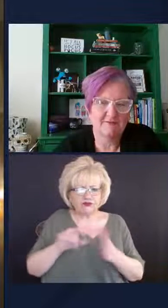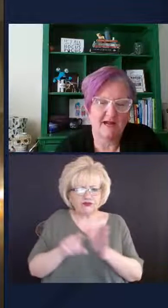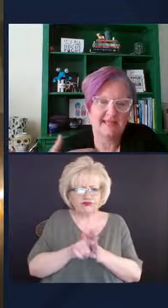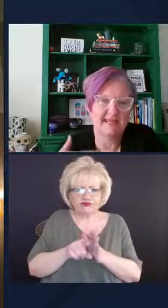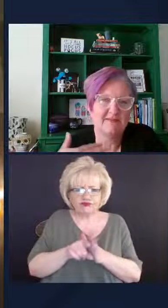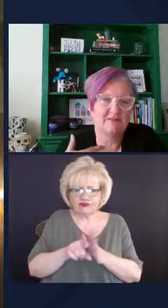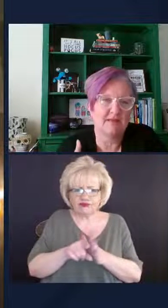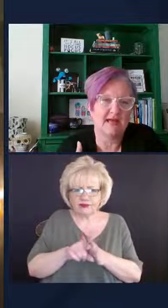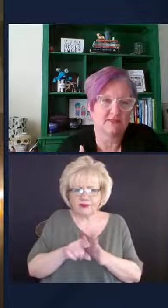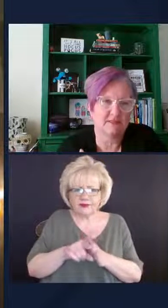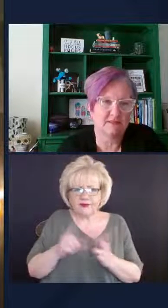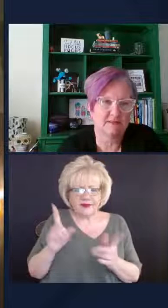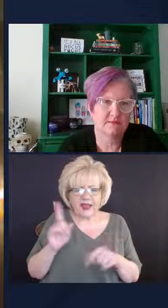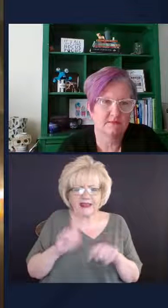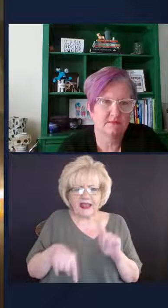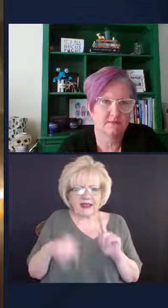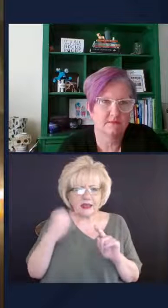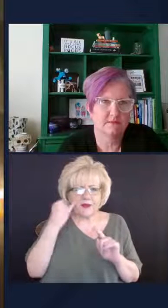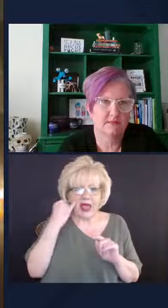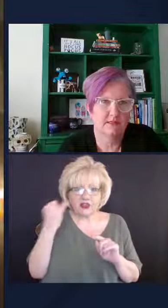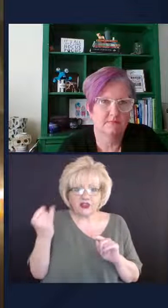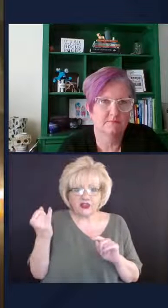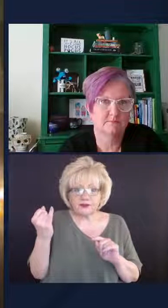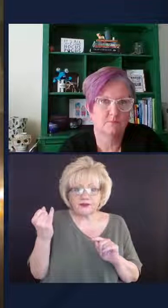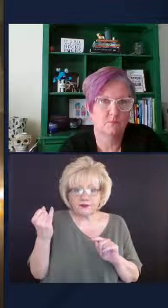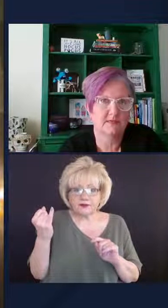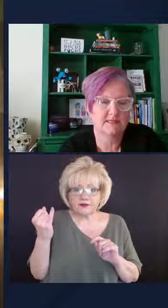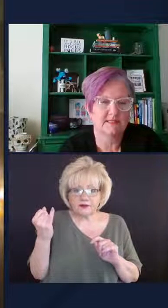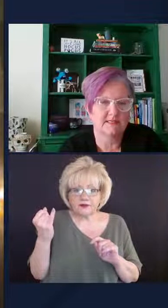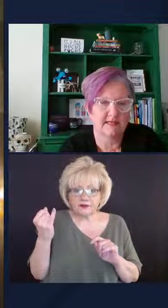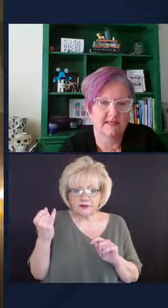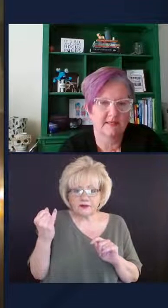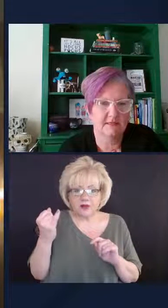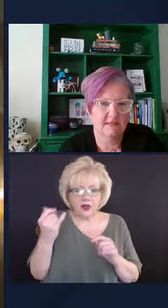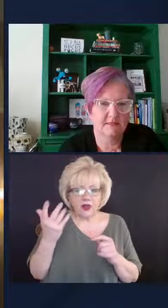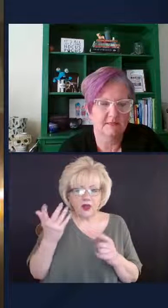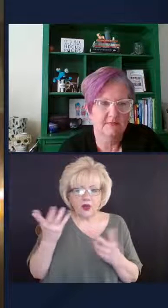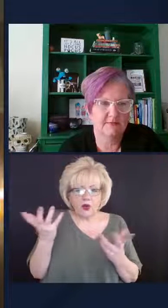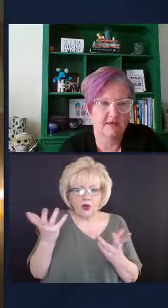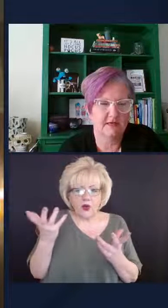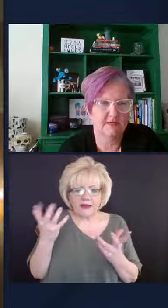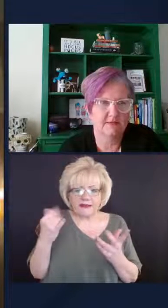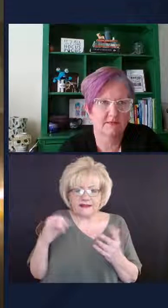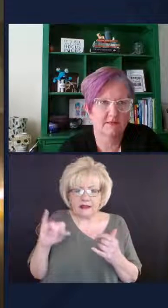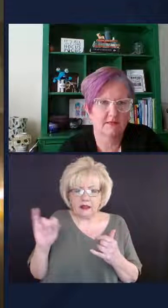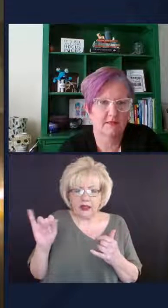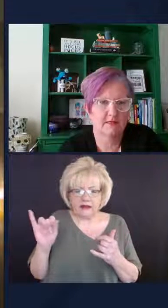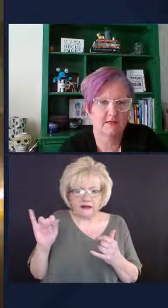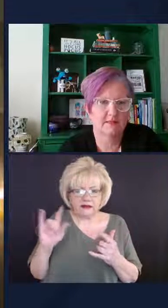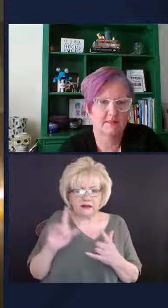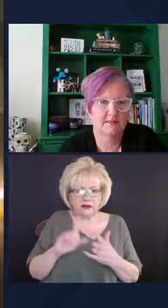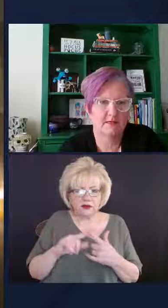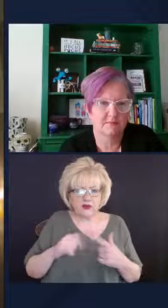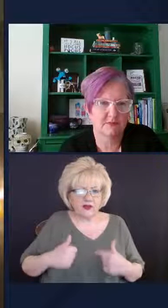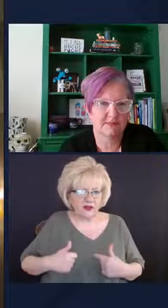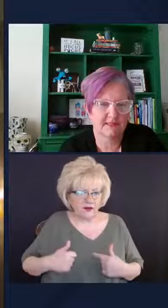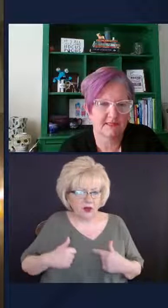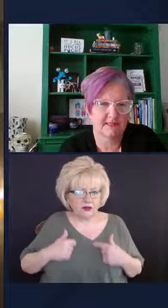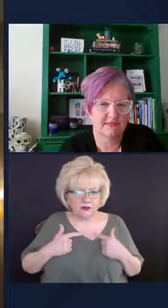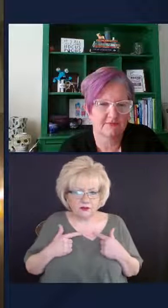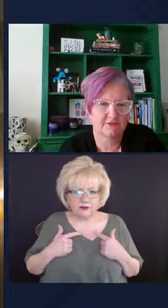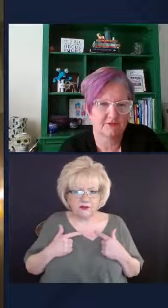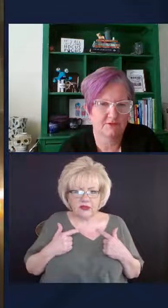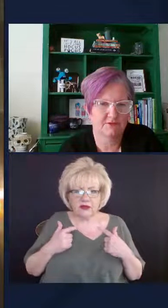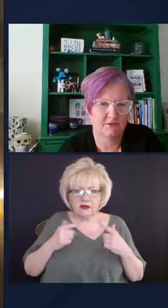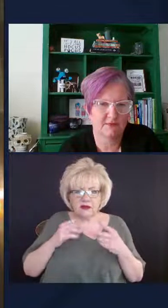yeah. I can't even imagine what it is like to live on the numbers that